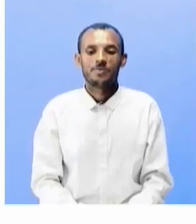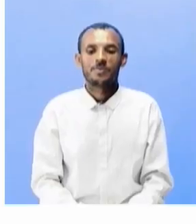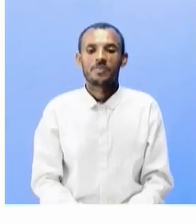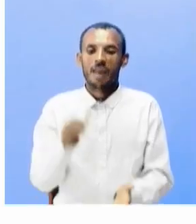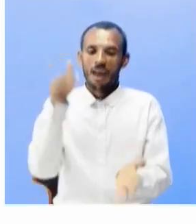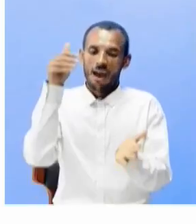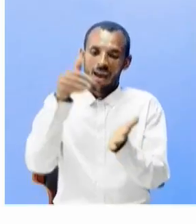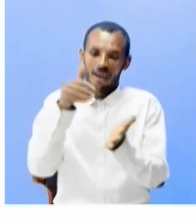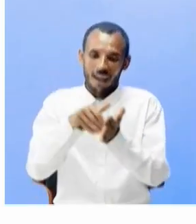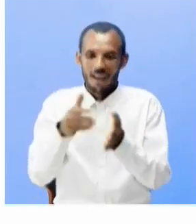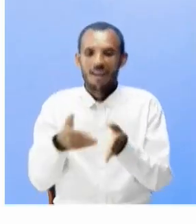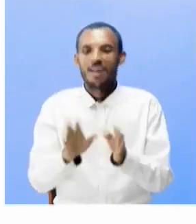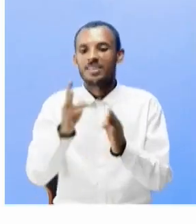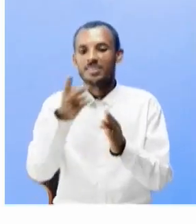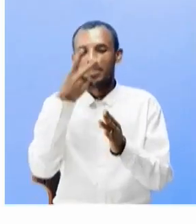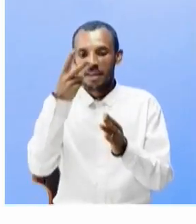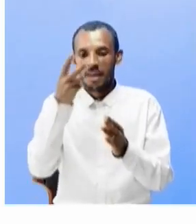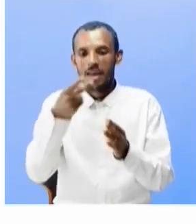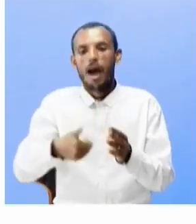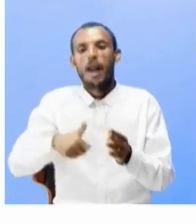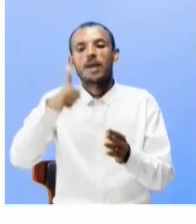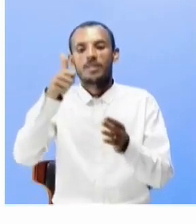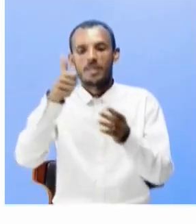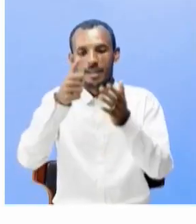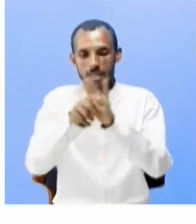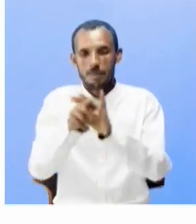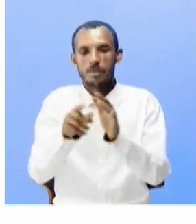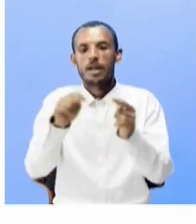Again, let's see another example. Try this one.